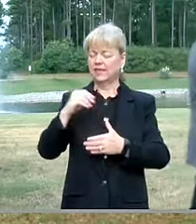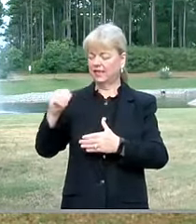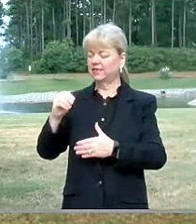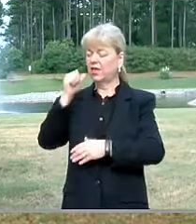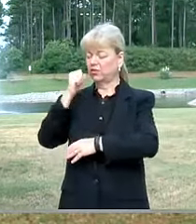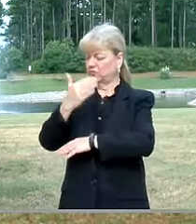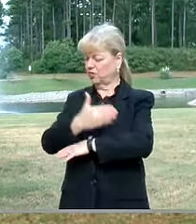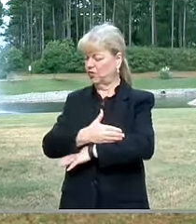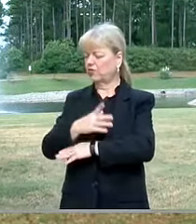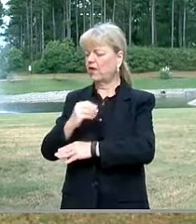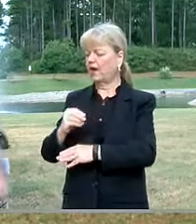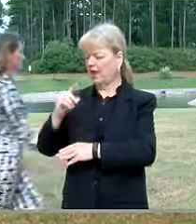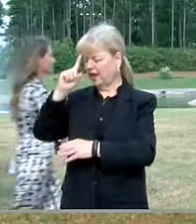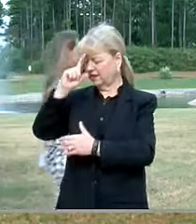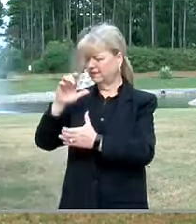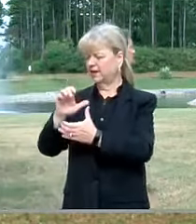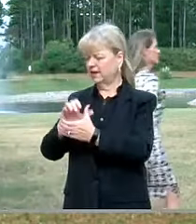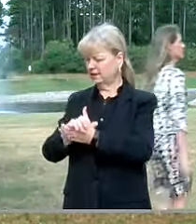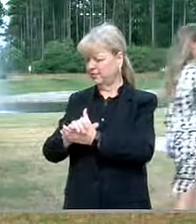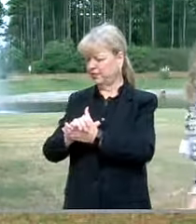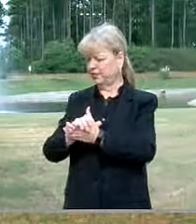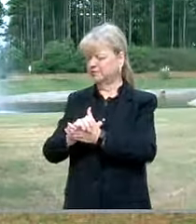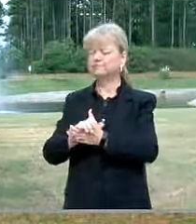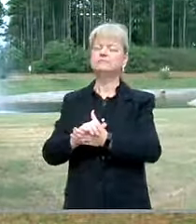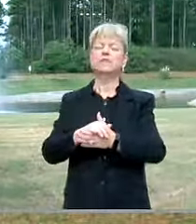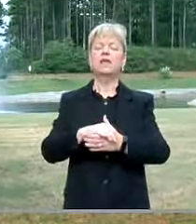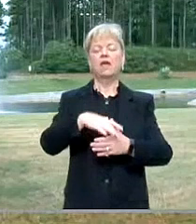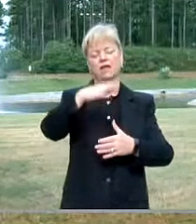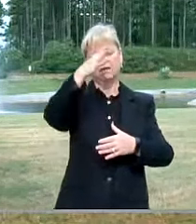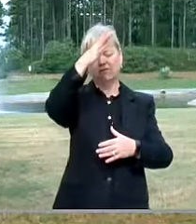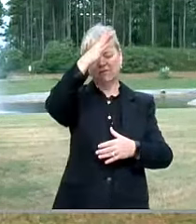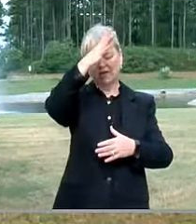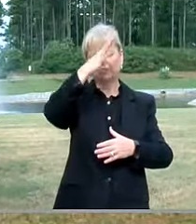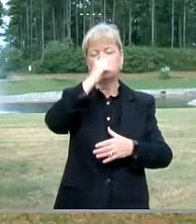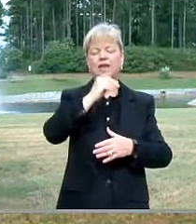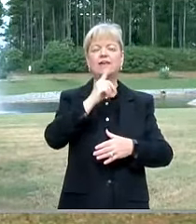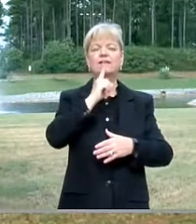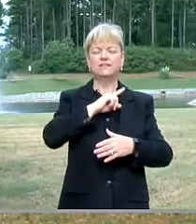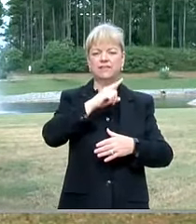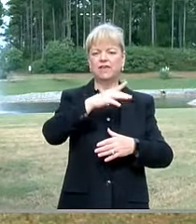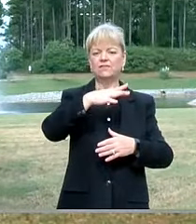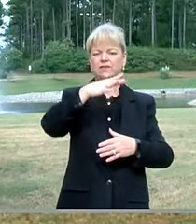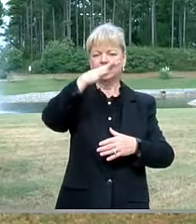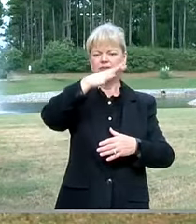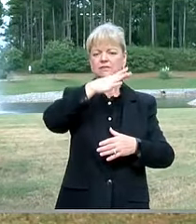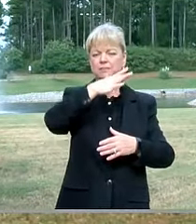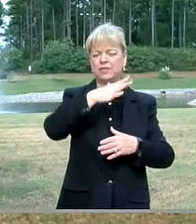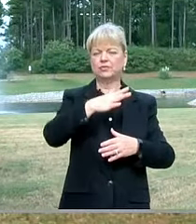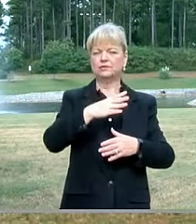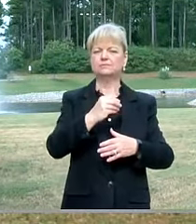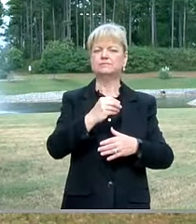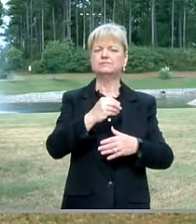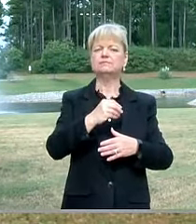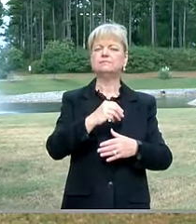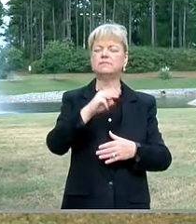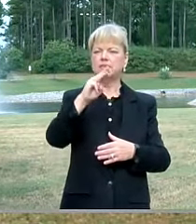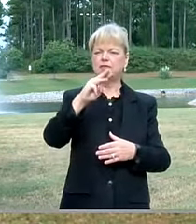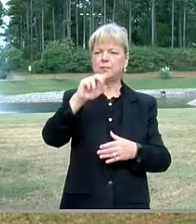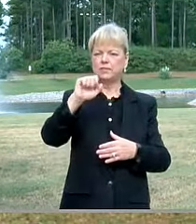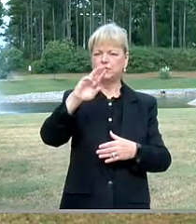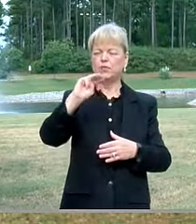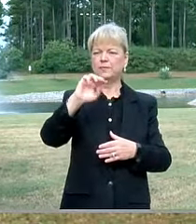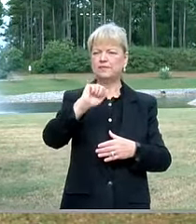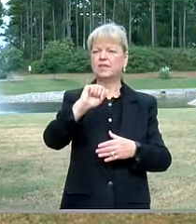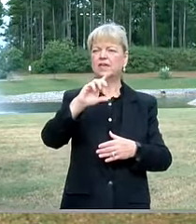Moore, his father and stepmother, Mr. and Mrs. Klein Pepper, his mother and stepfather, Mr. and Mrs. Don